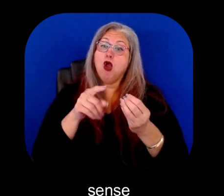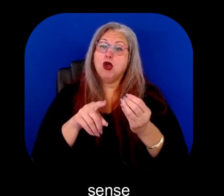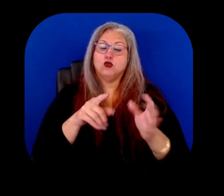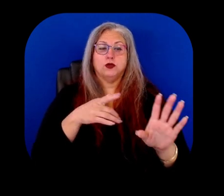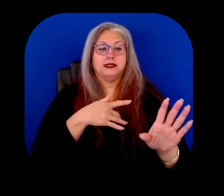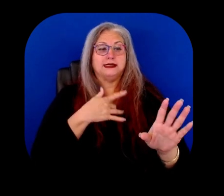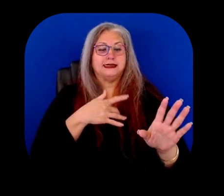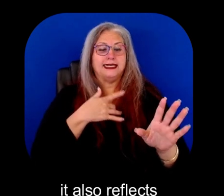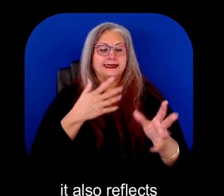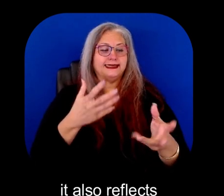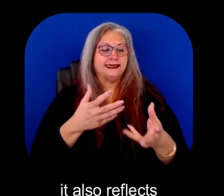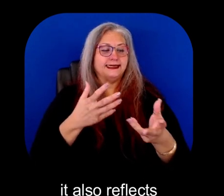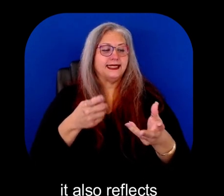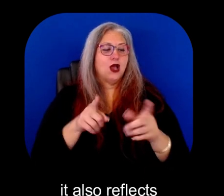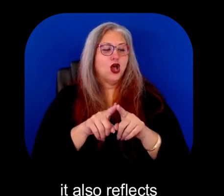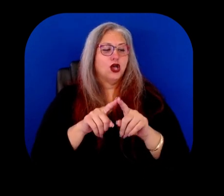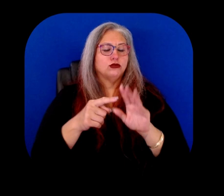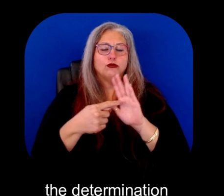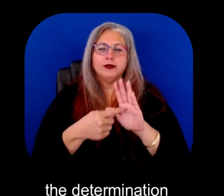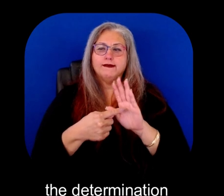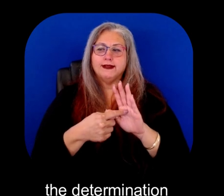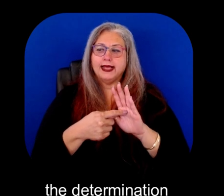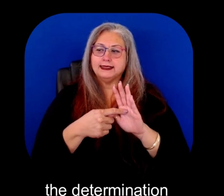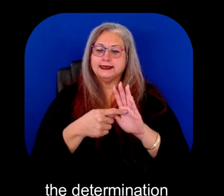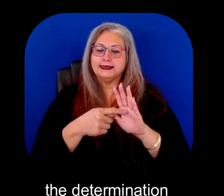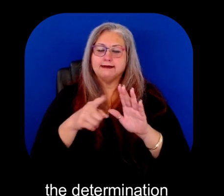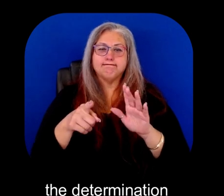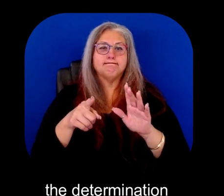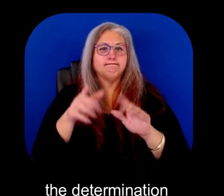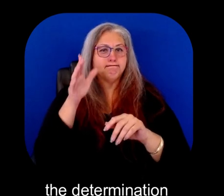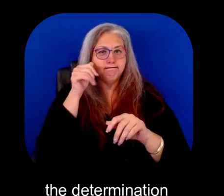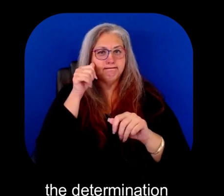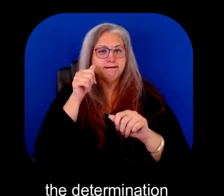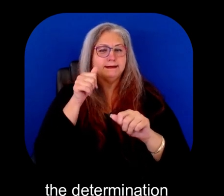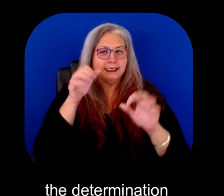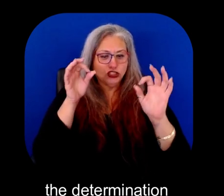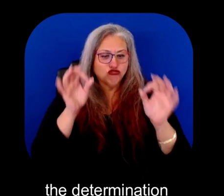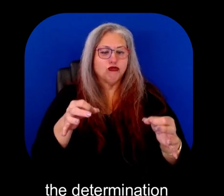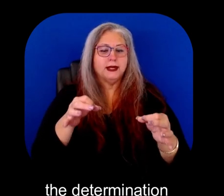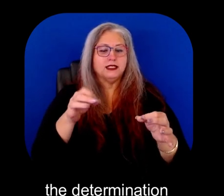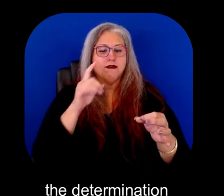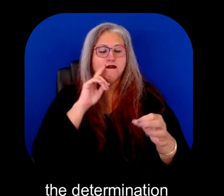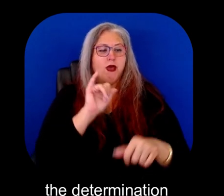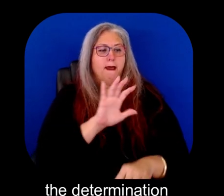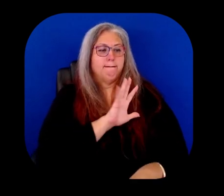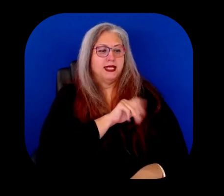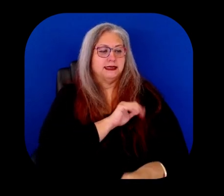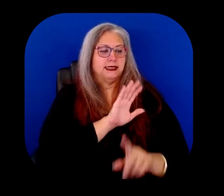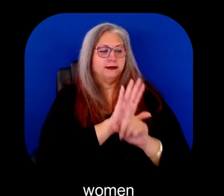sense, it also reflects the determination of the